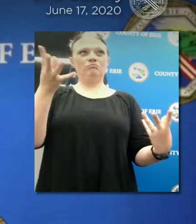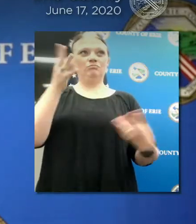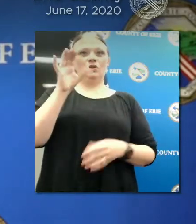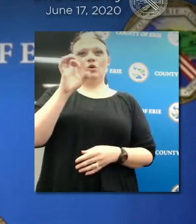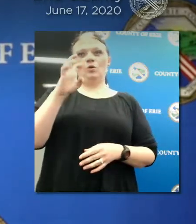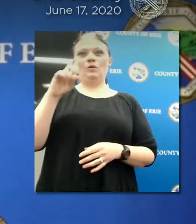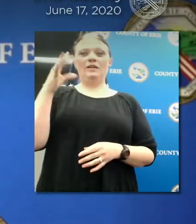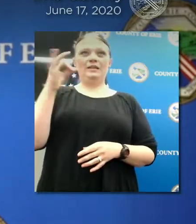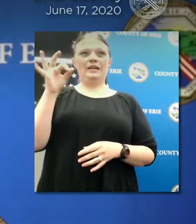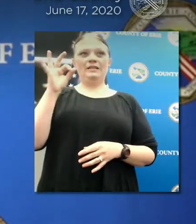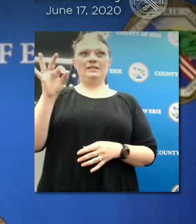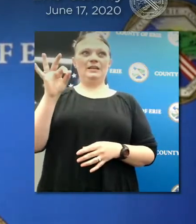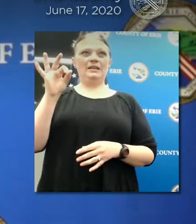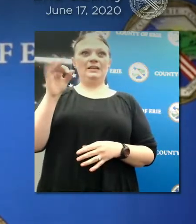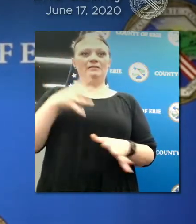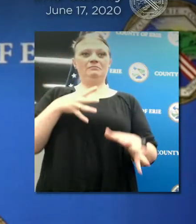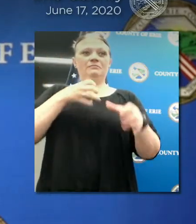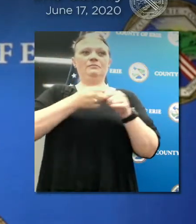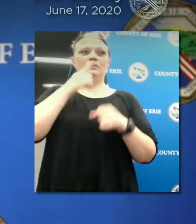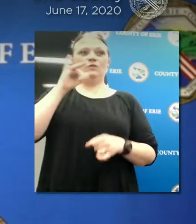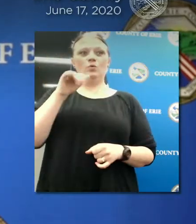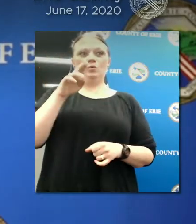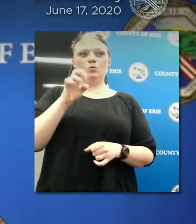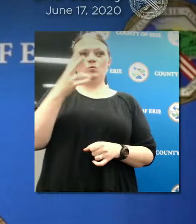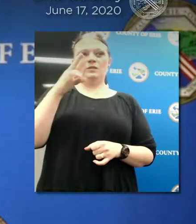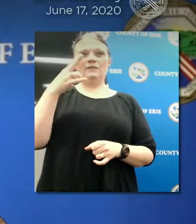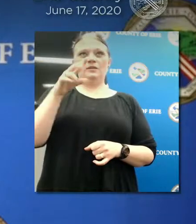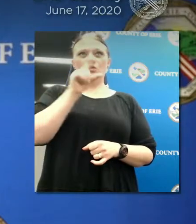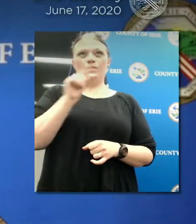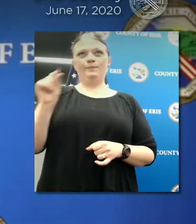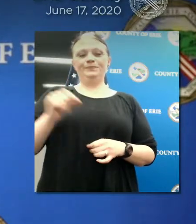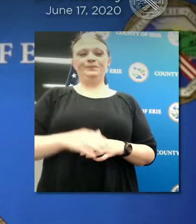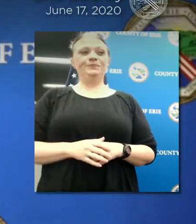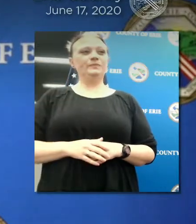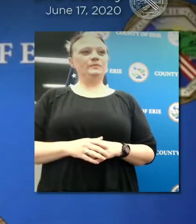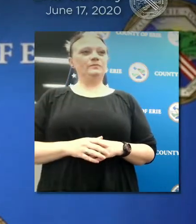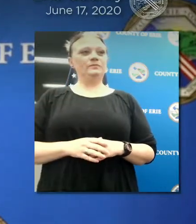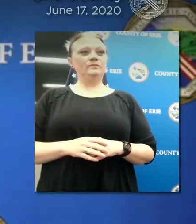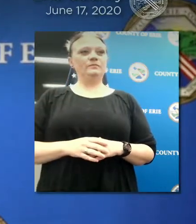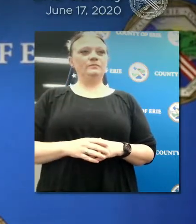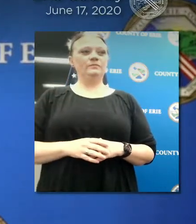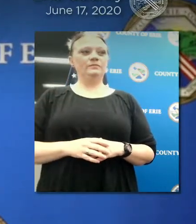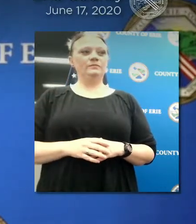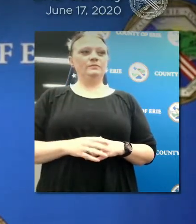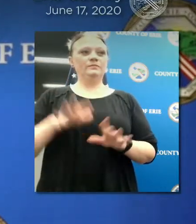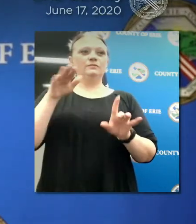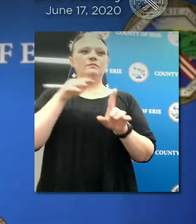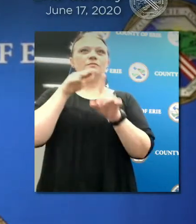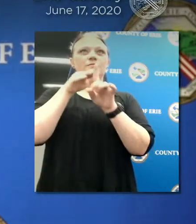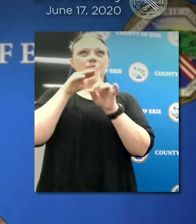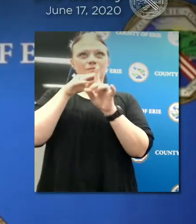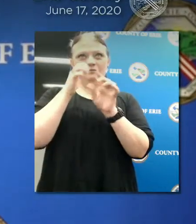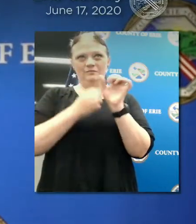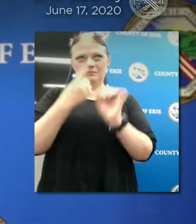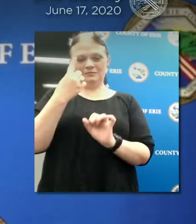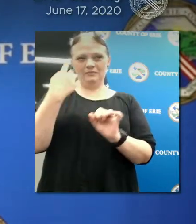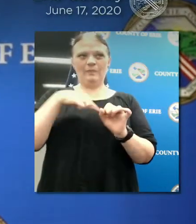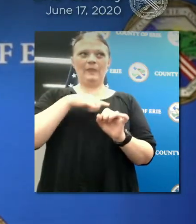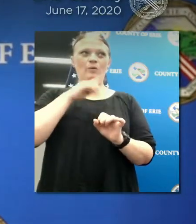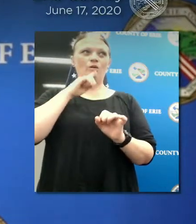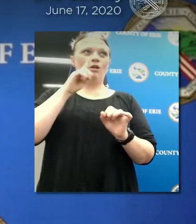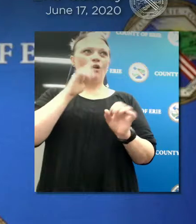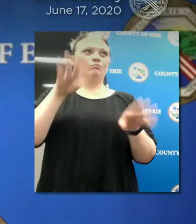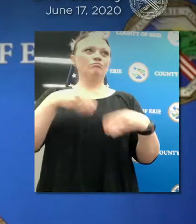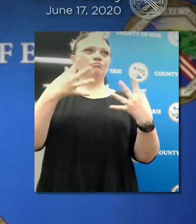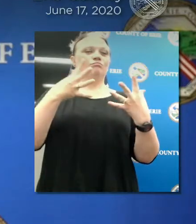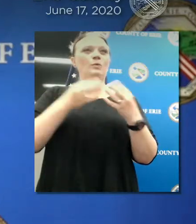County COVID-19 update for June 17th, 2020. So just to remind everybody that we are